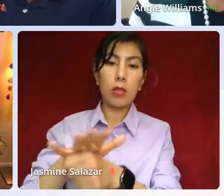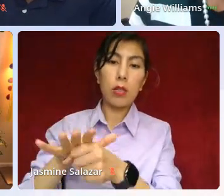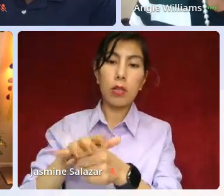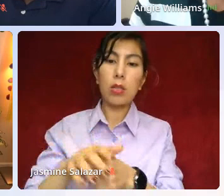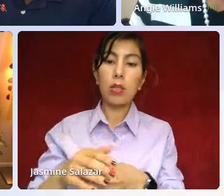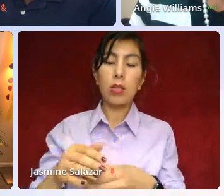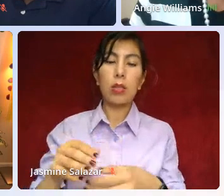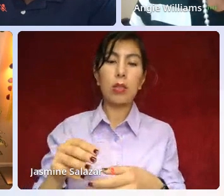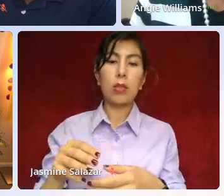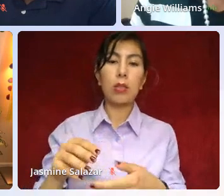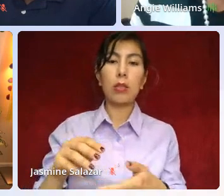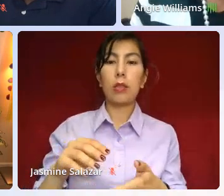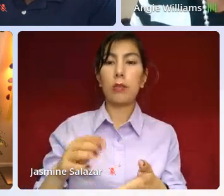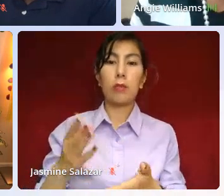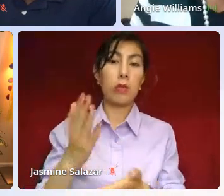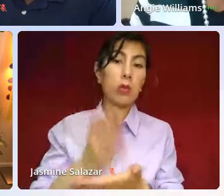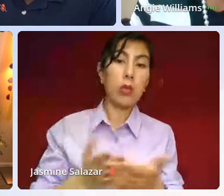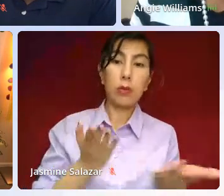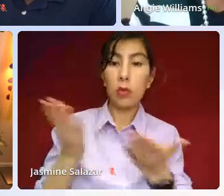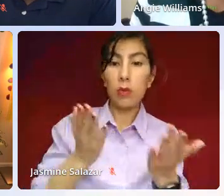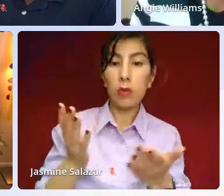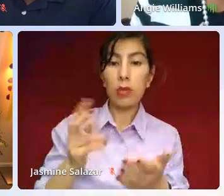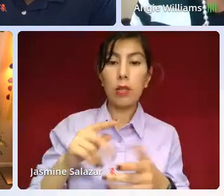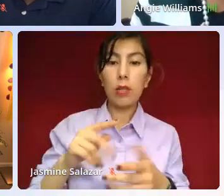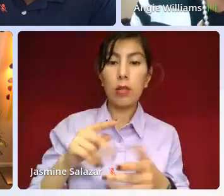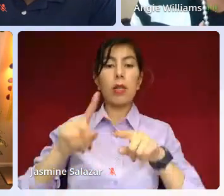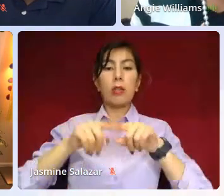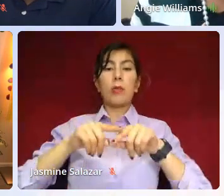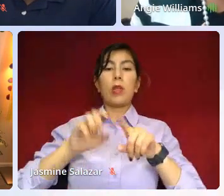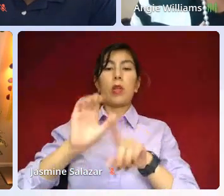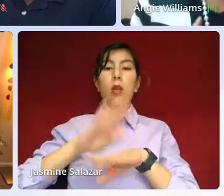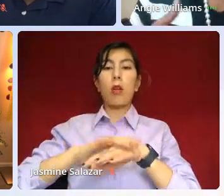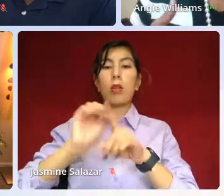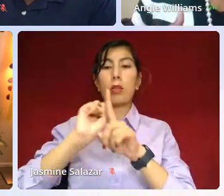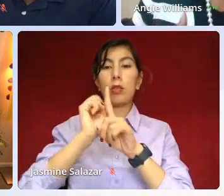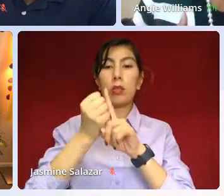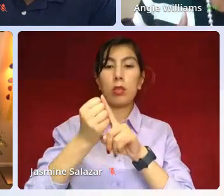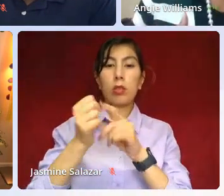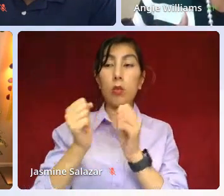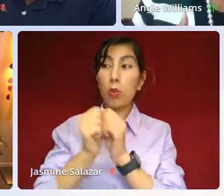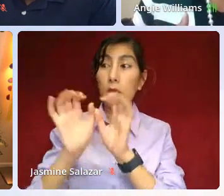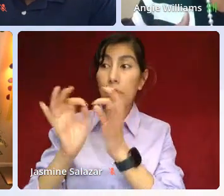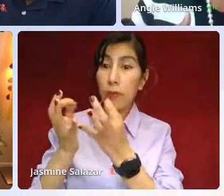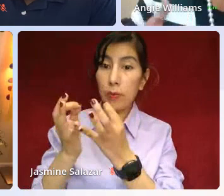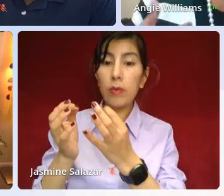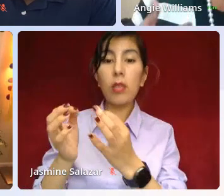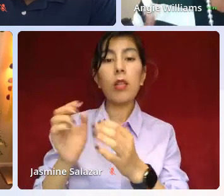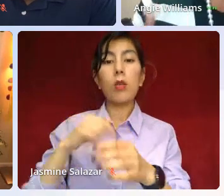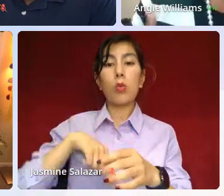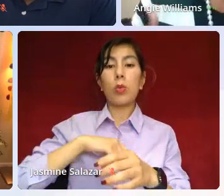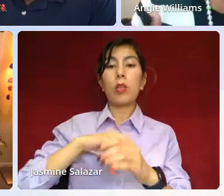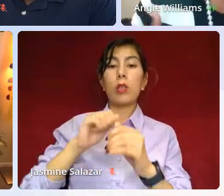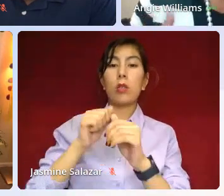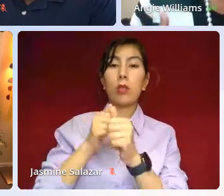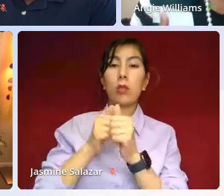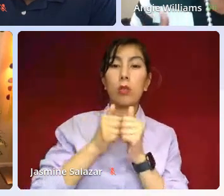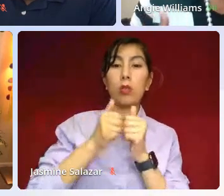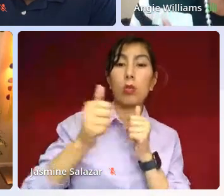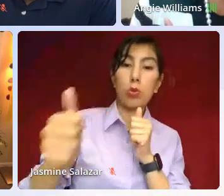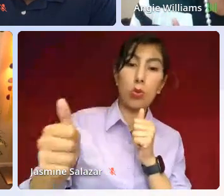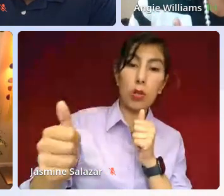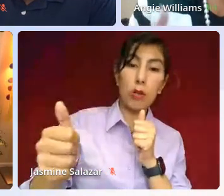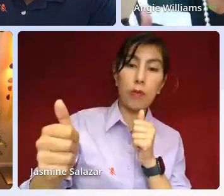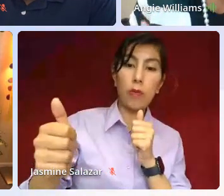services, because even depending on what the situation is for the family, we travel three